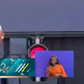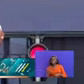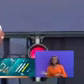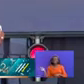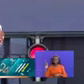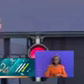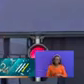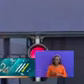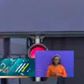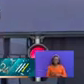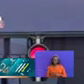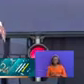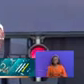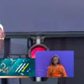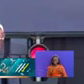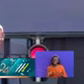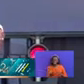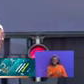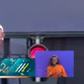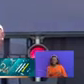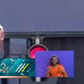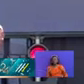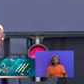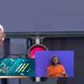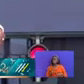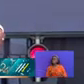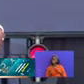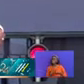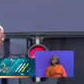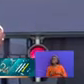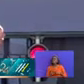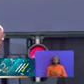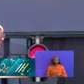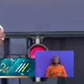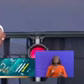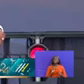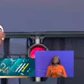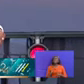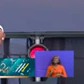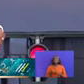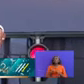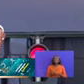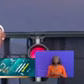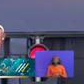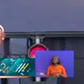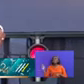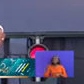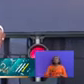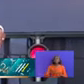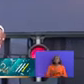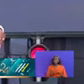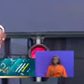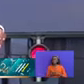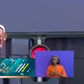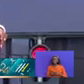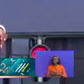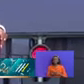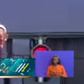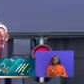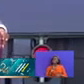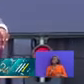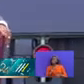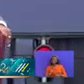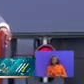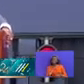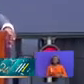mocking us and saying we keep on talking about the coming of Jesus when will he come there is so much grace that even atheists